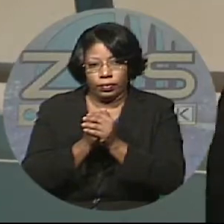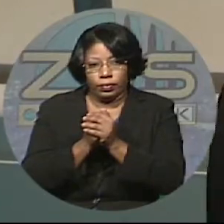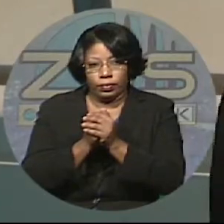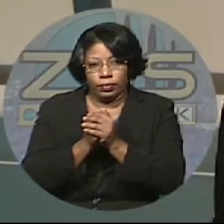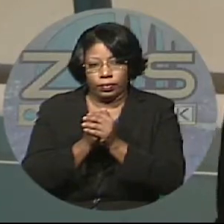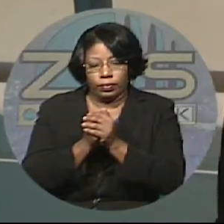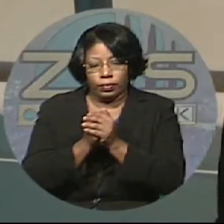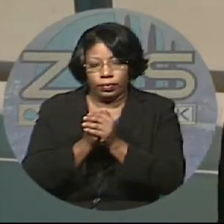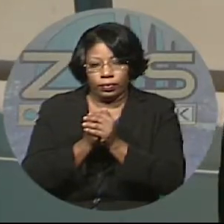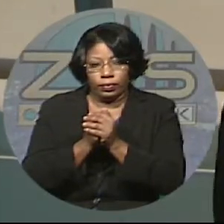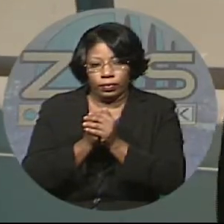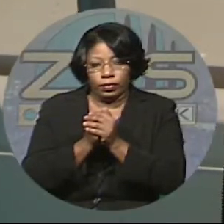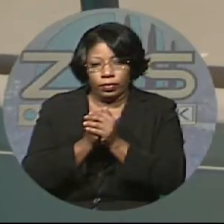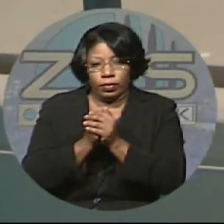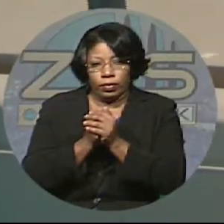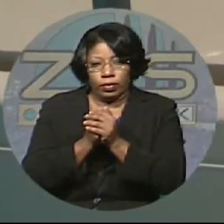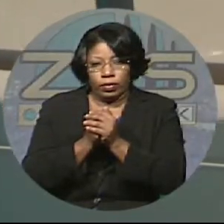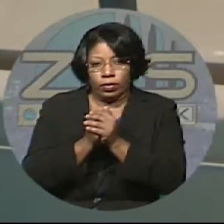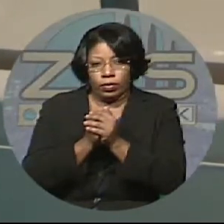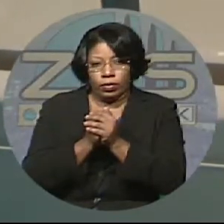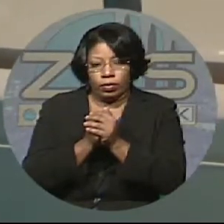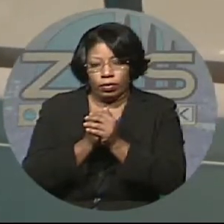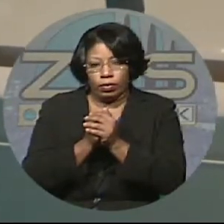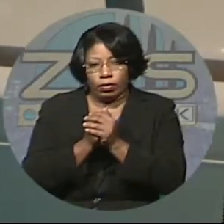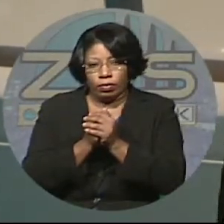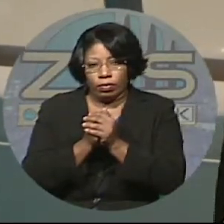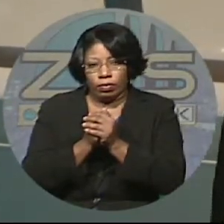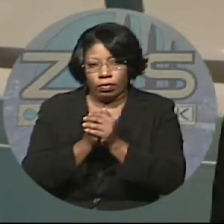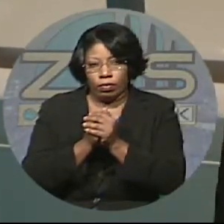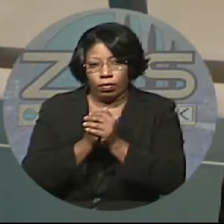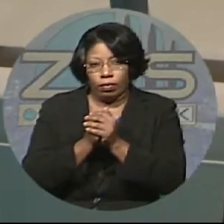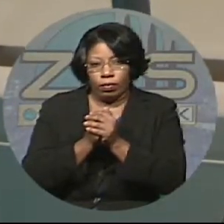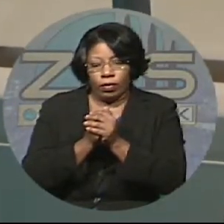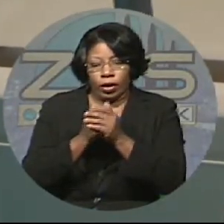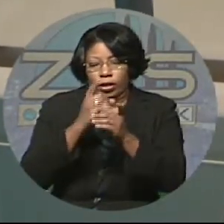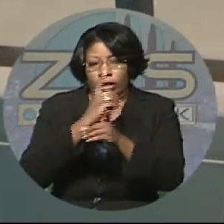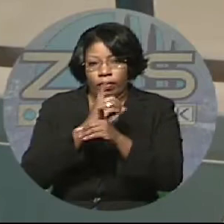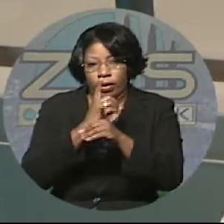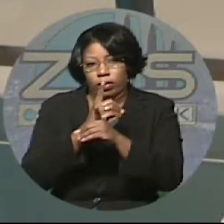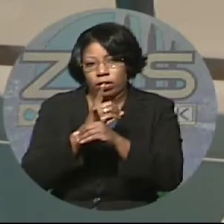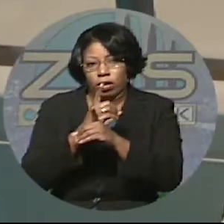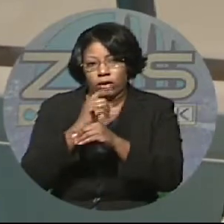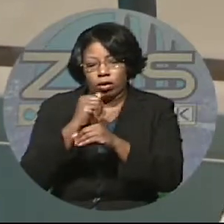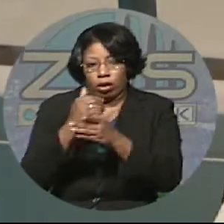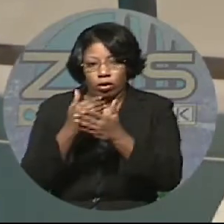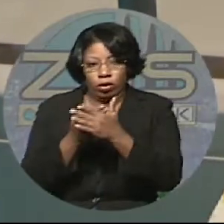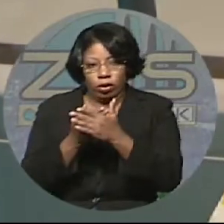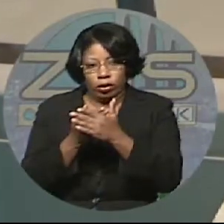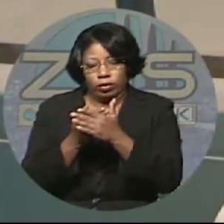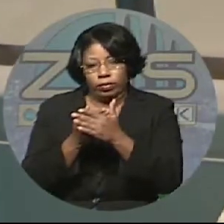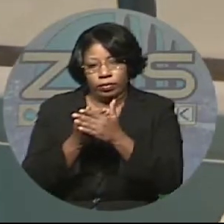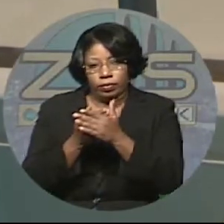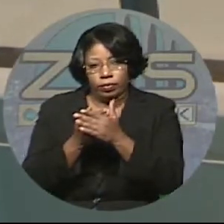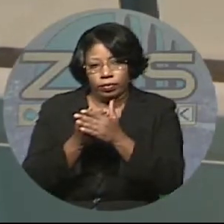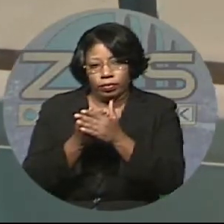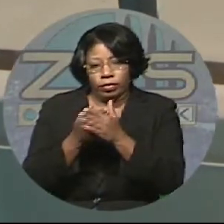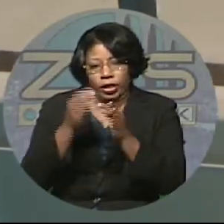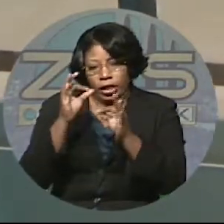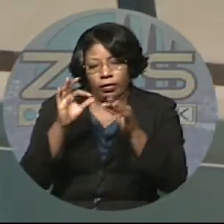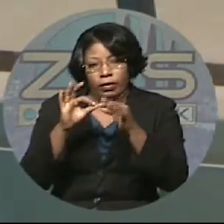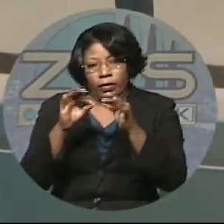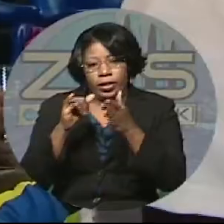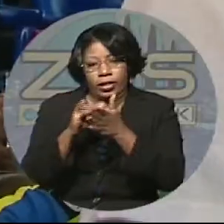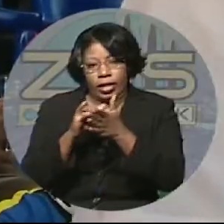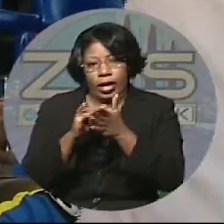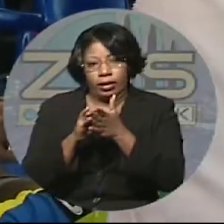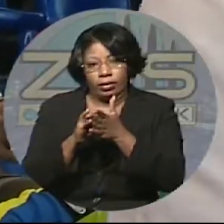offense feeds. And I think there are some lapses in the defense, and if that were to pick up, I think the offense will